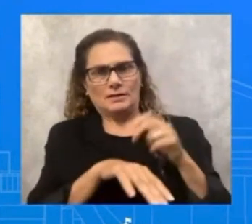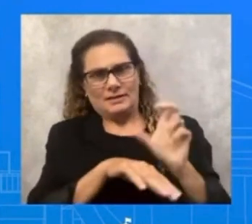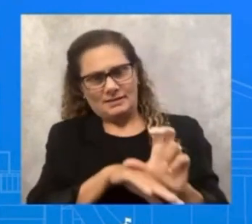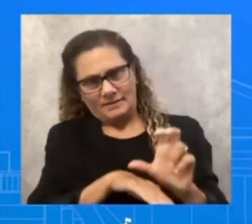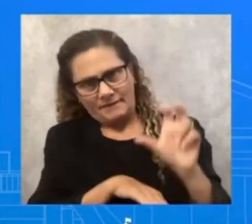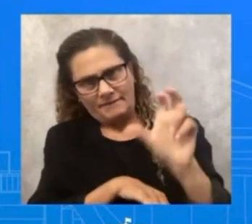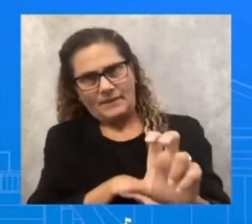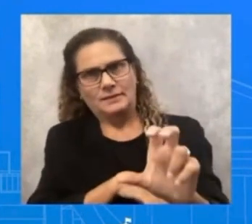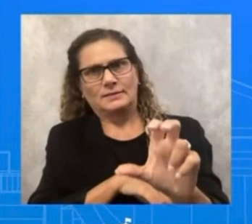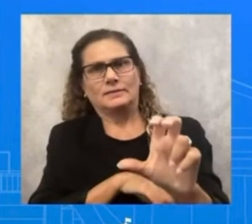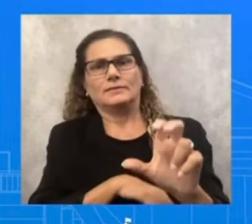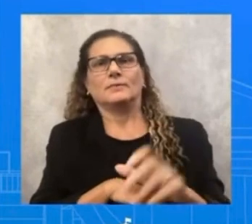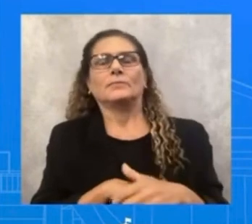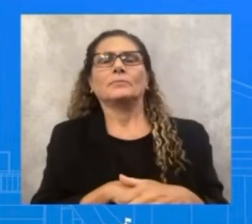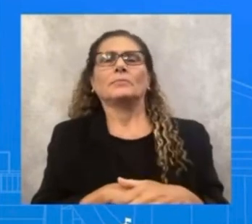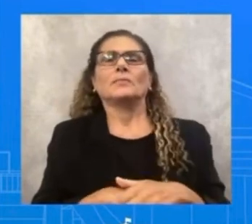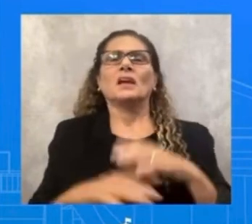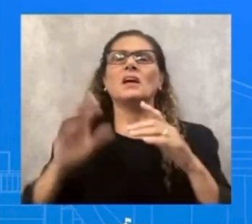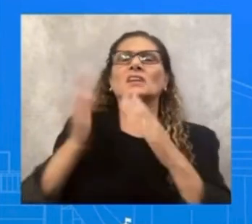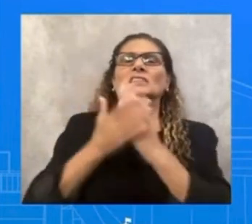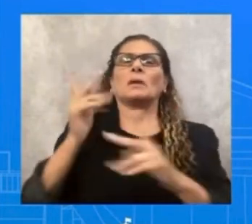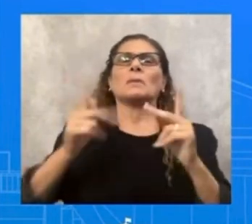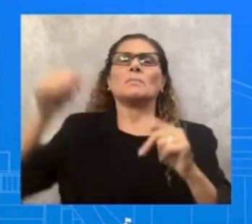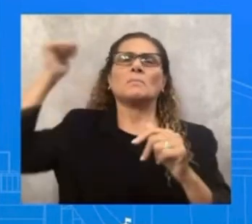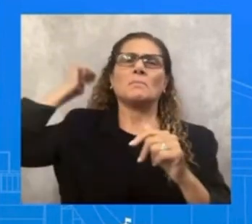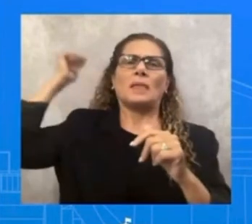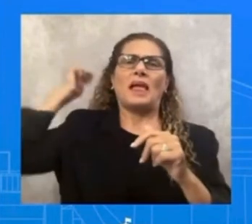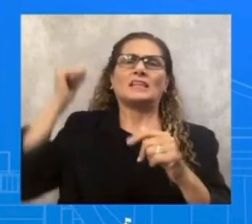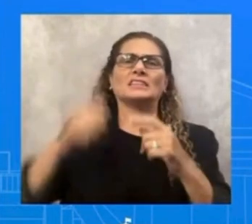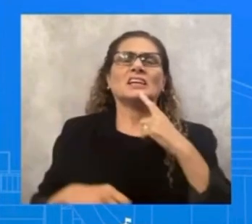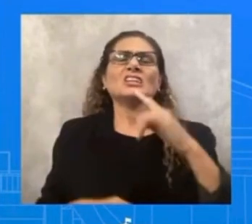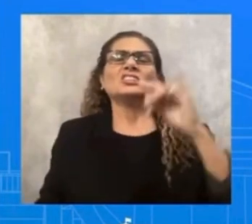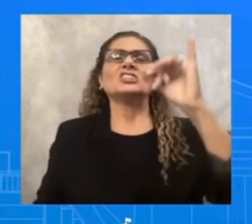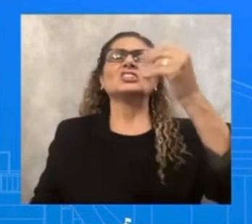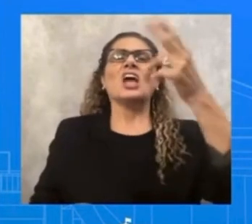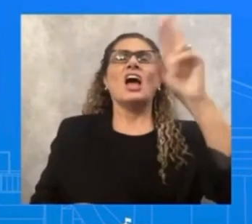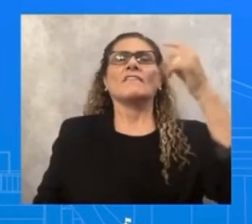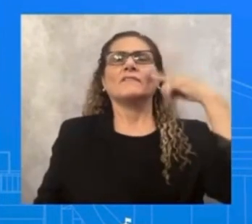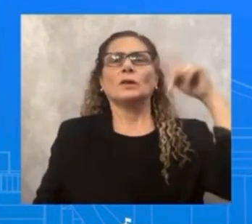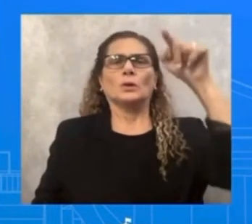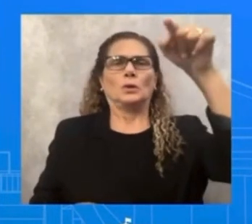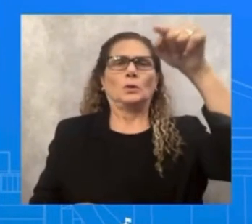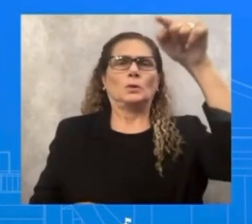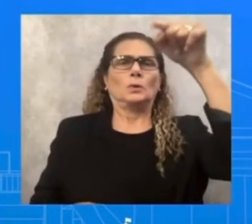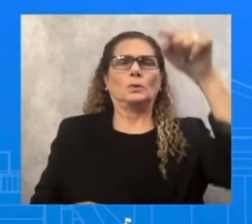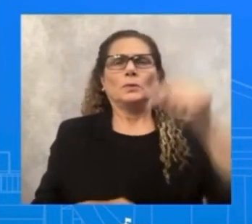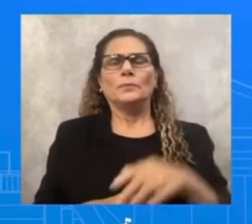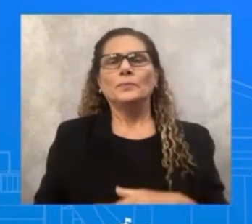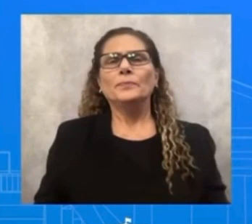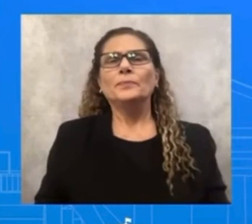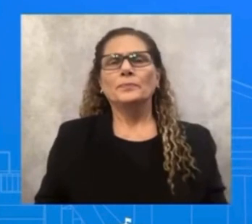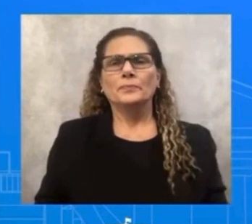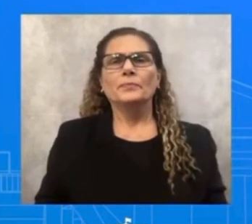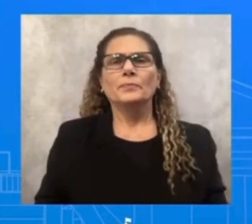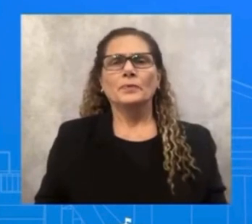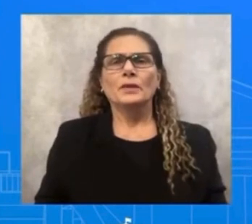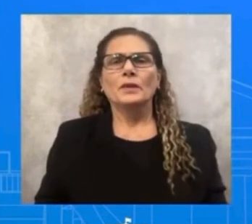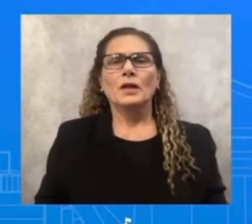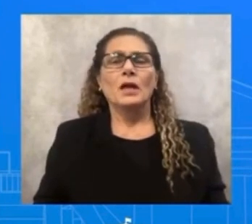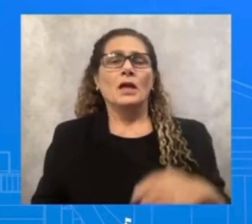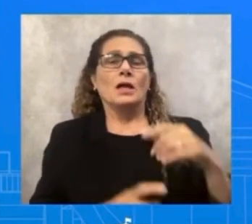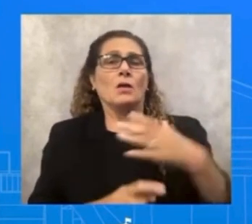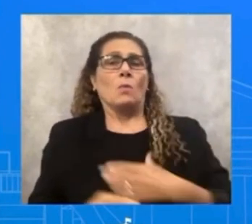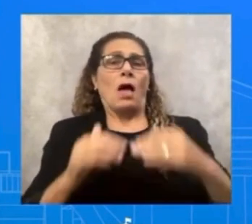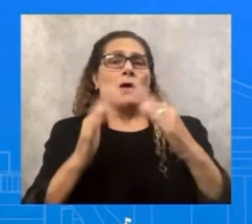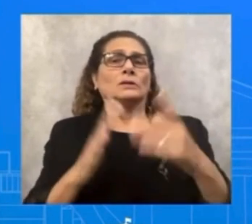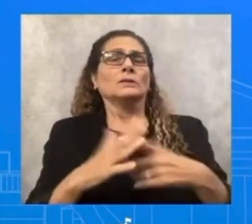back. Thank you. John, this question is for you. Initially, the White House said the Inflation Reduction Act was about bringing down costs